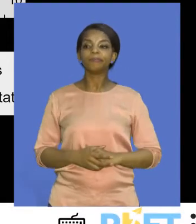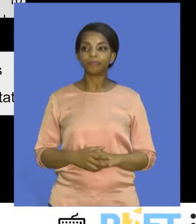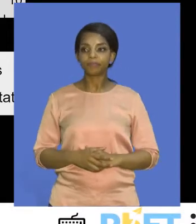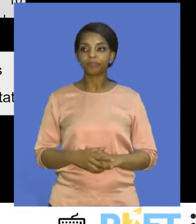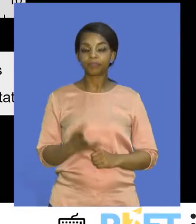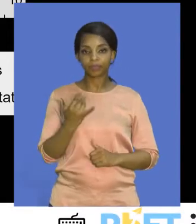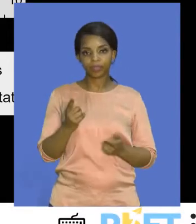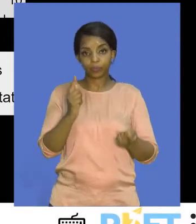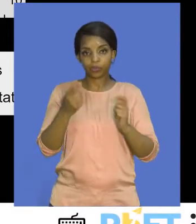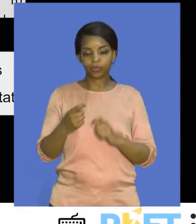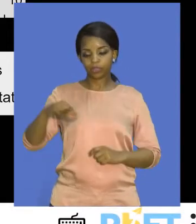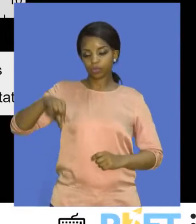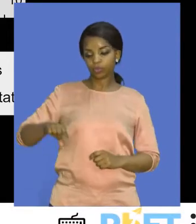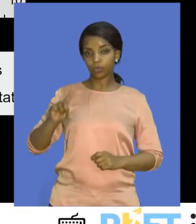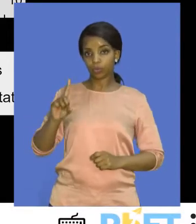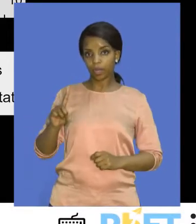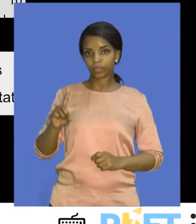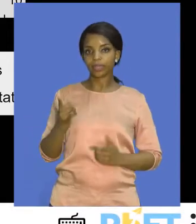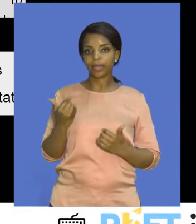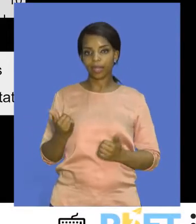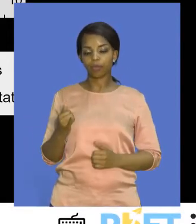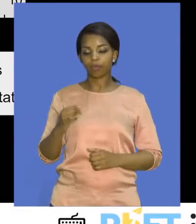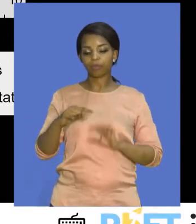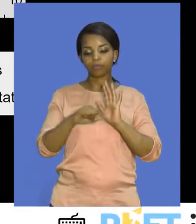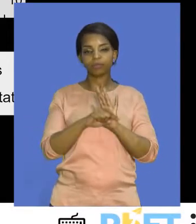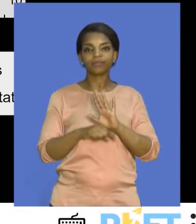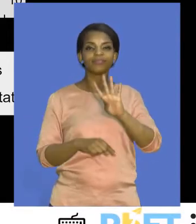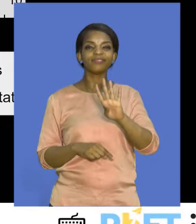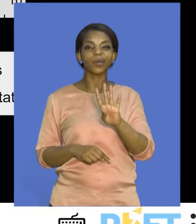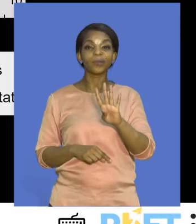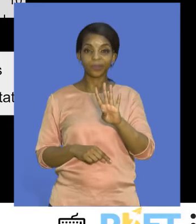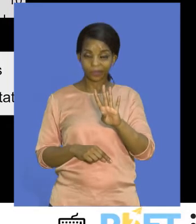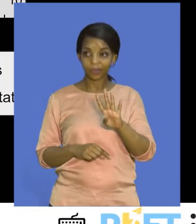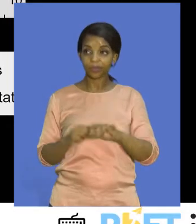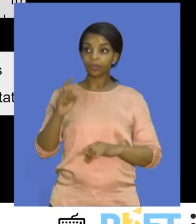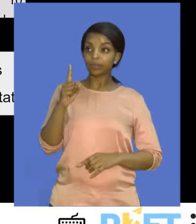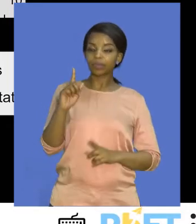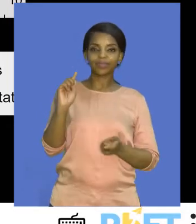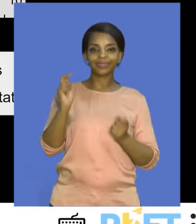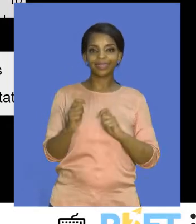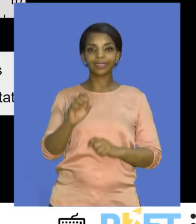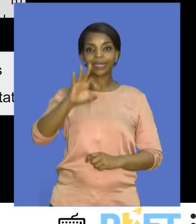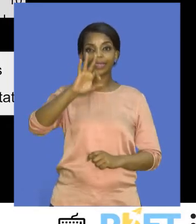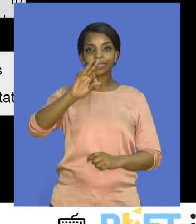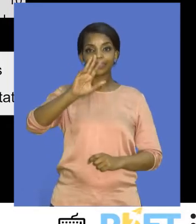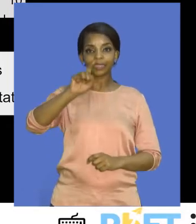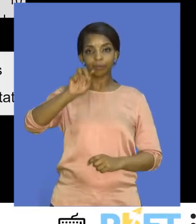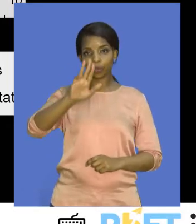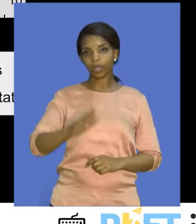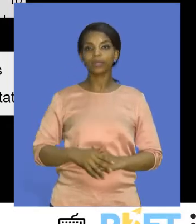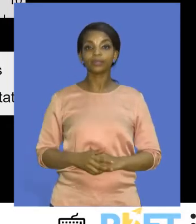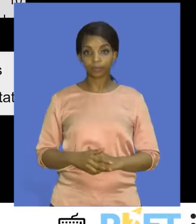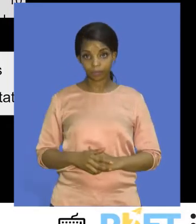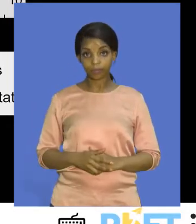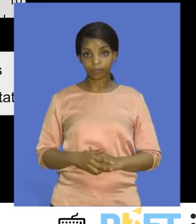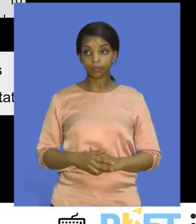Q1 -4. Already we've changed it. It says 39,9, right? So that's the magnitude. And